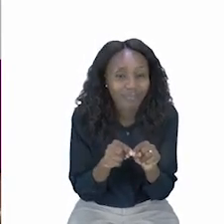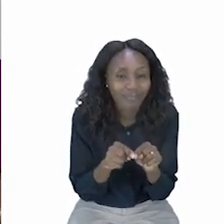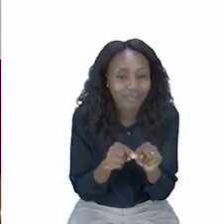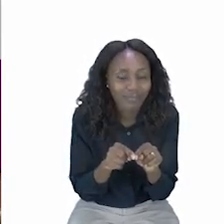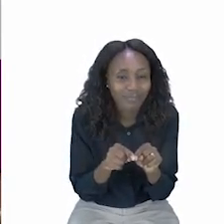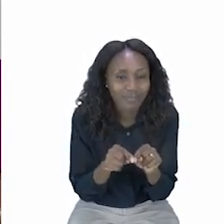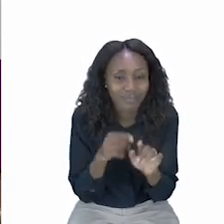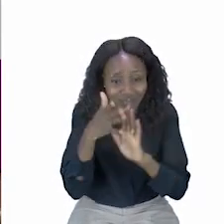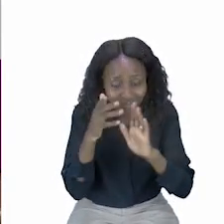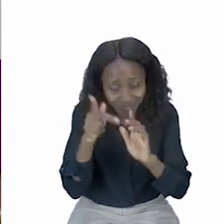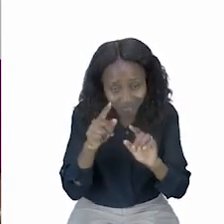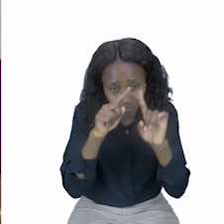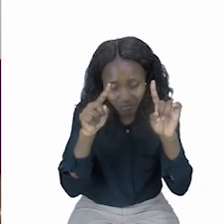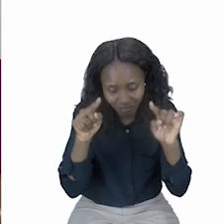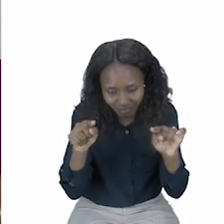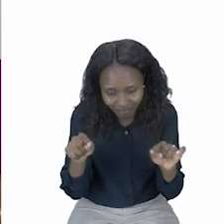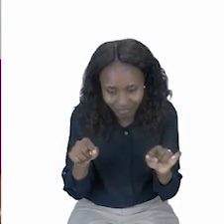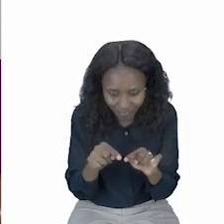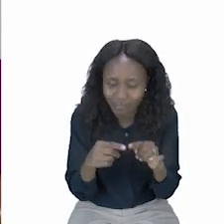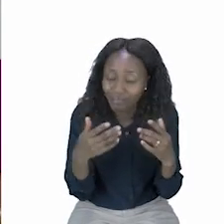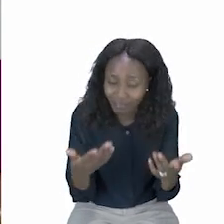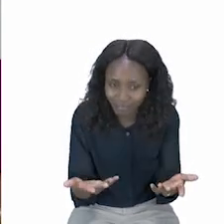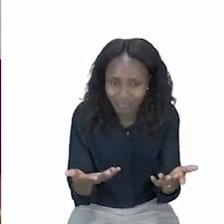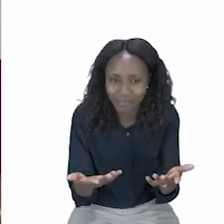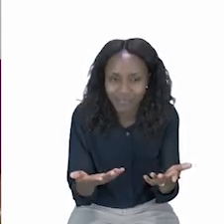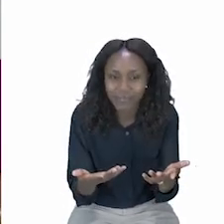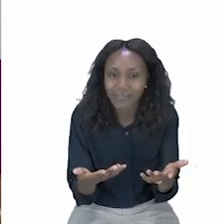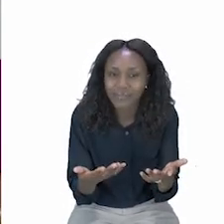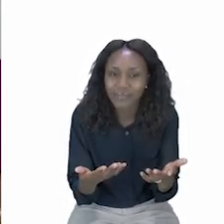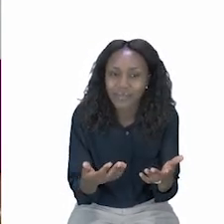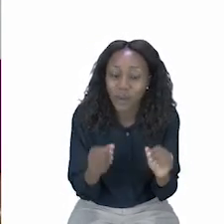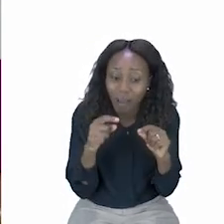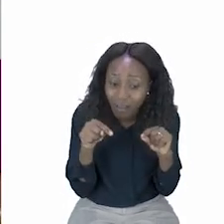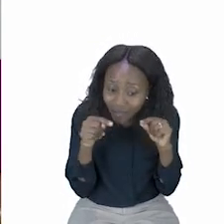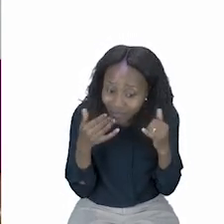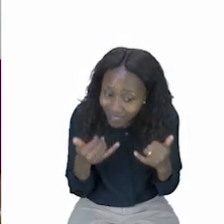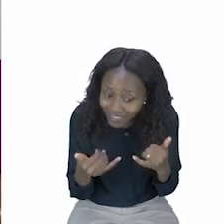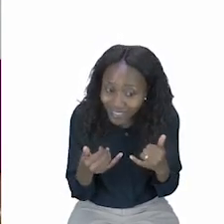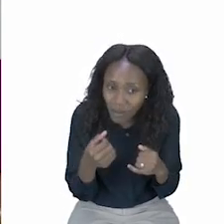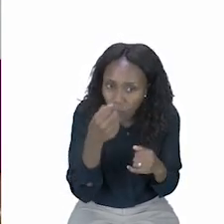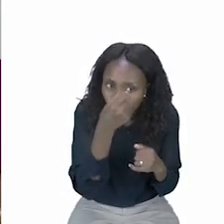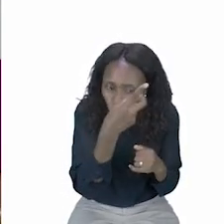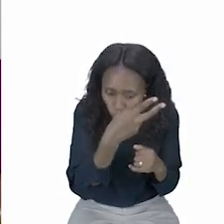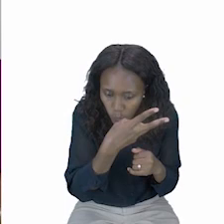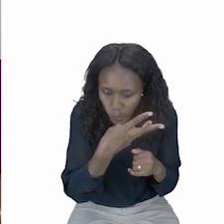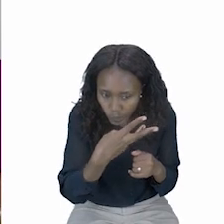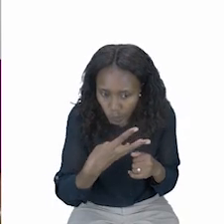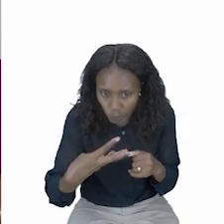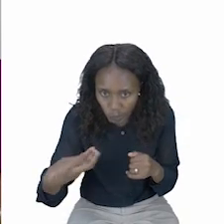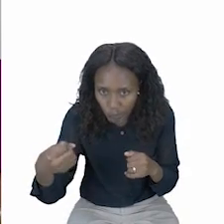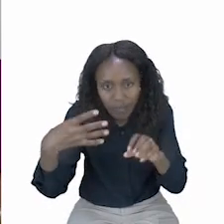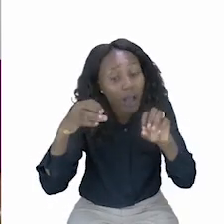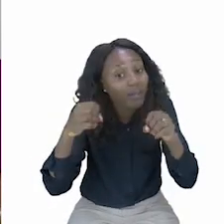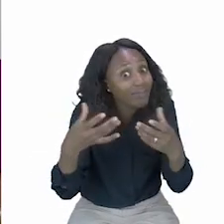heptagon. Very good. You are going to go ahead and count how many sides